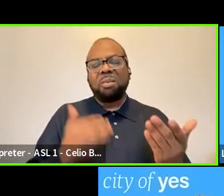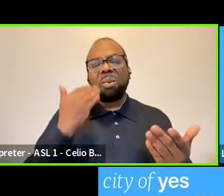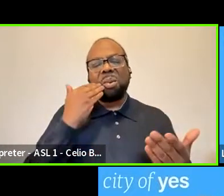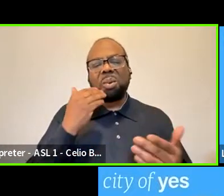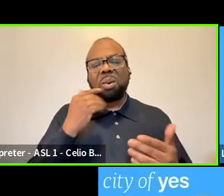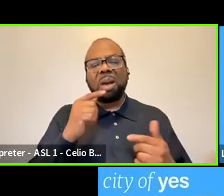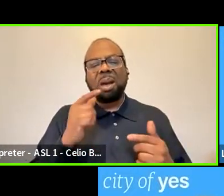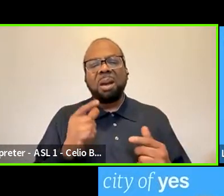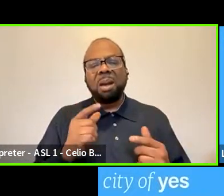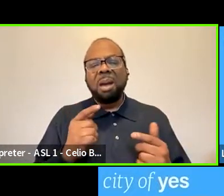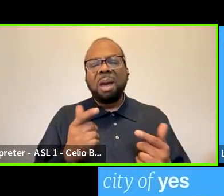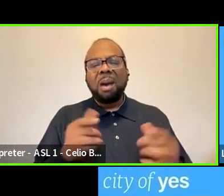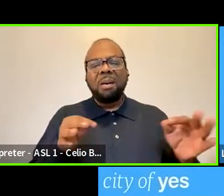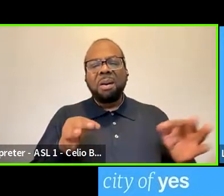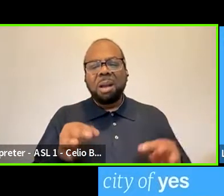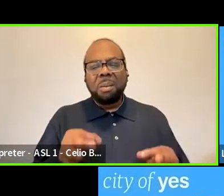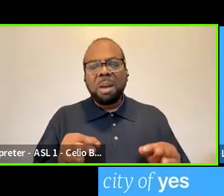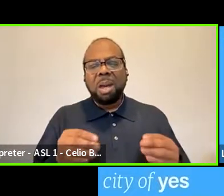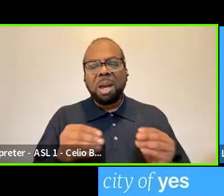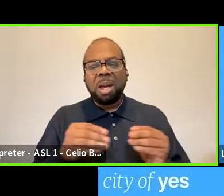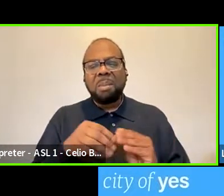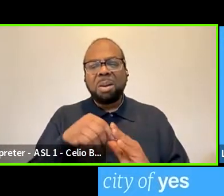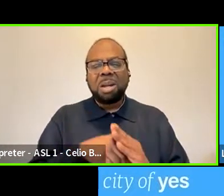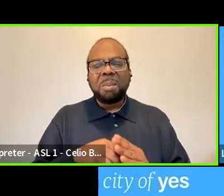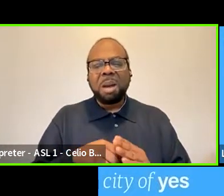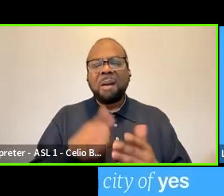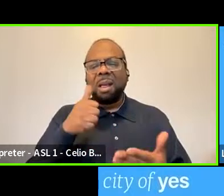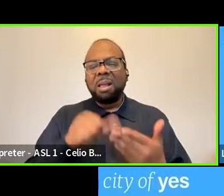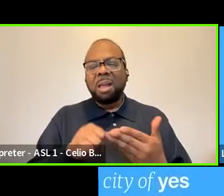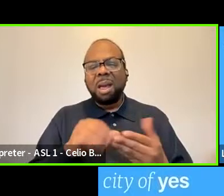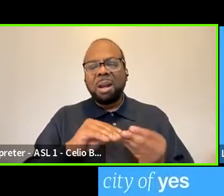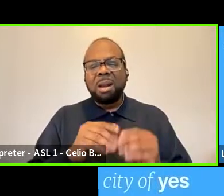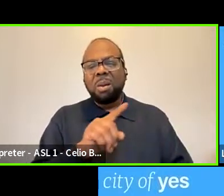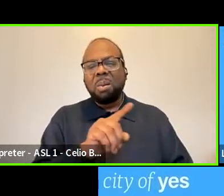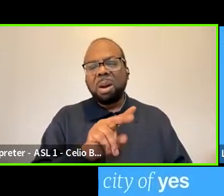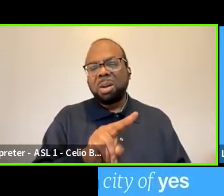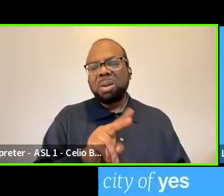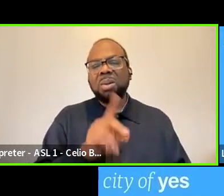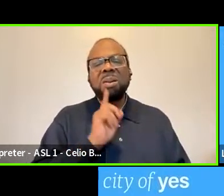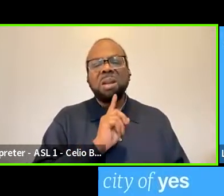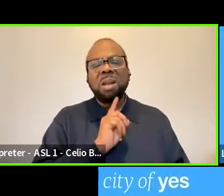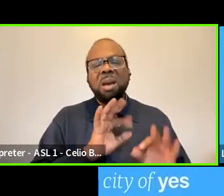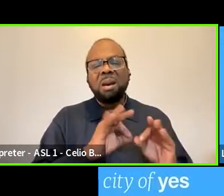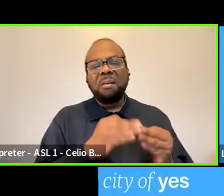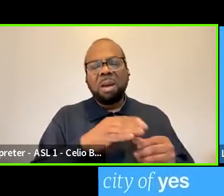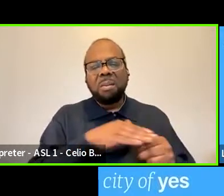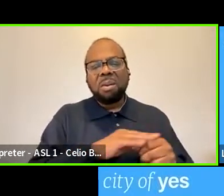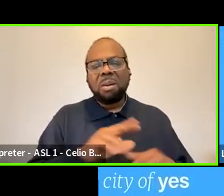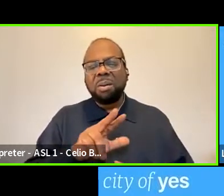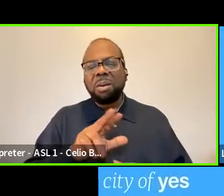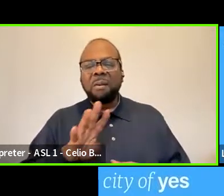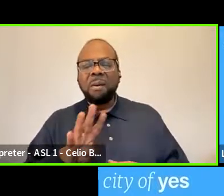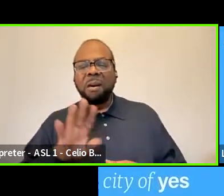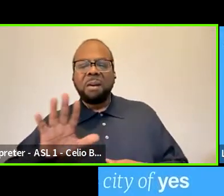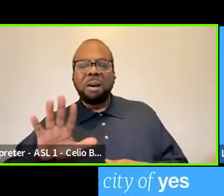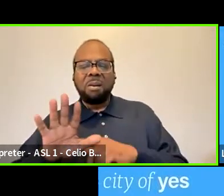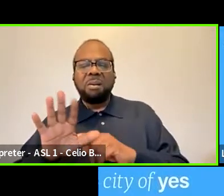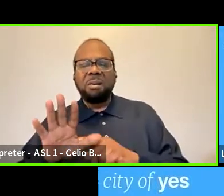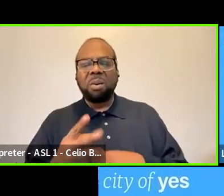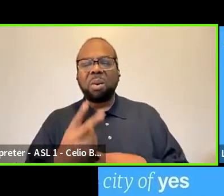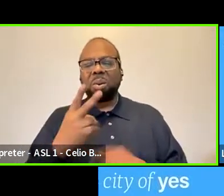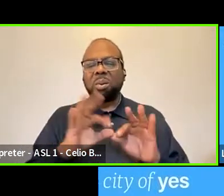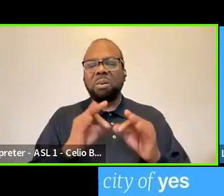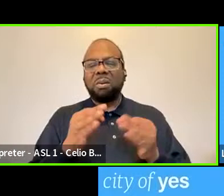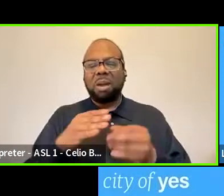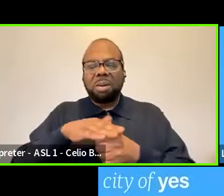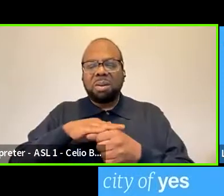broad strokes of these letters and numbers R1s and R2s are single-family districts the R3s R4s R5s are two-family